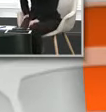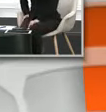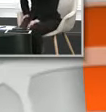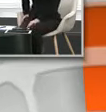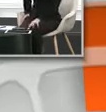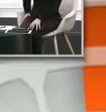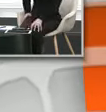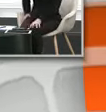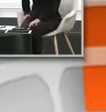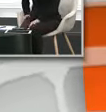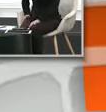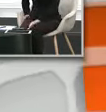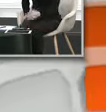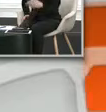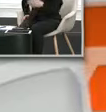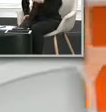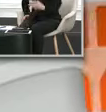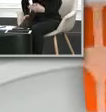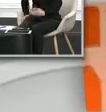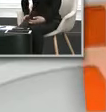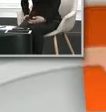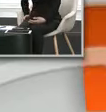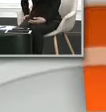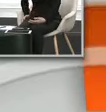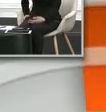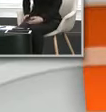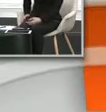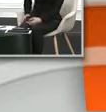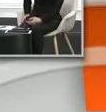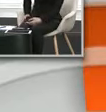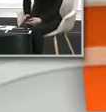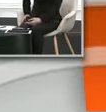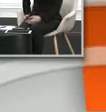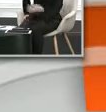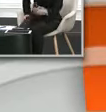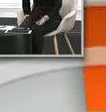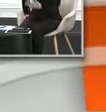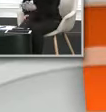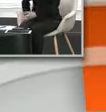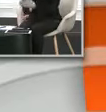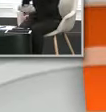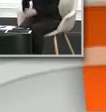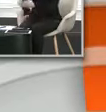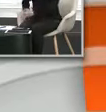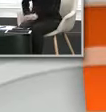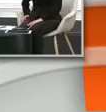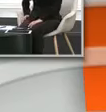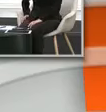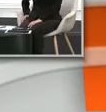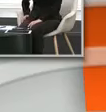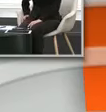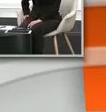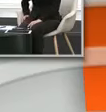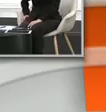a marathon, Khun Thep Chai, because actually election has finished from 24th of March. But up until today, tonight,